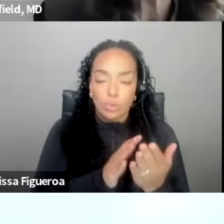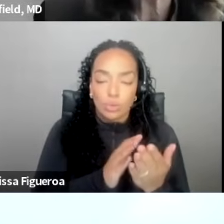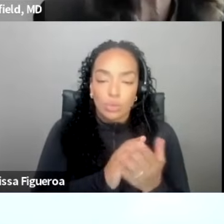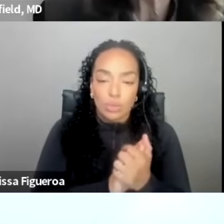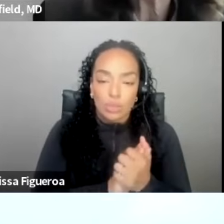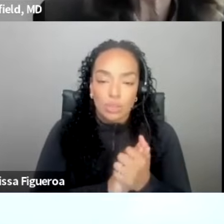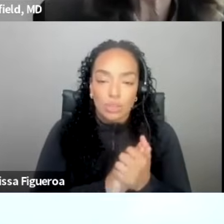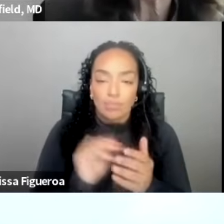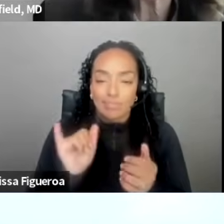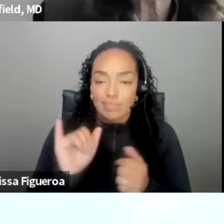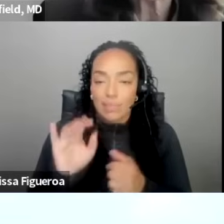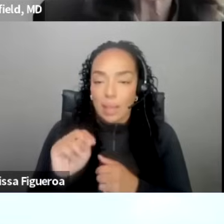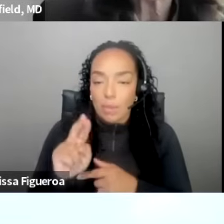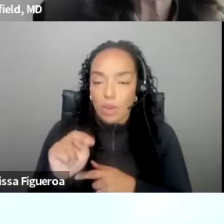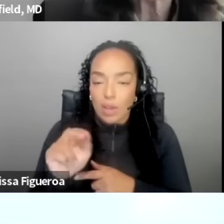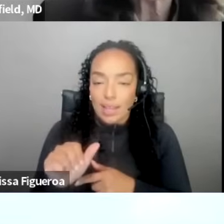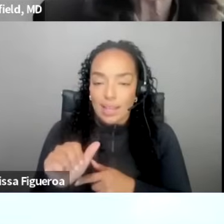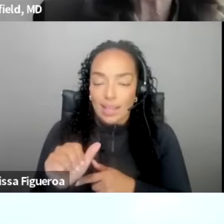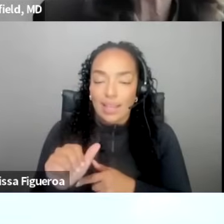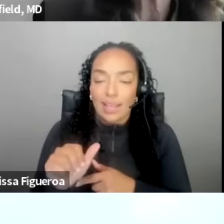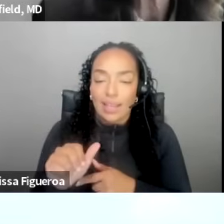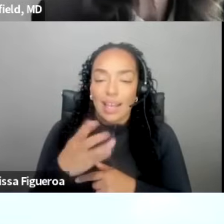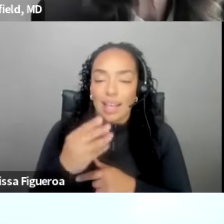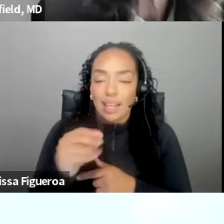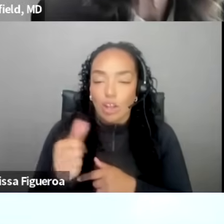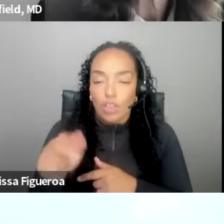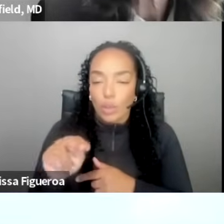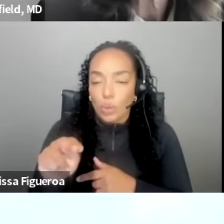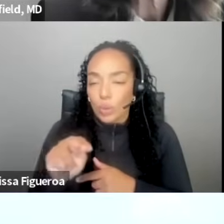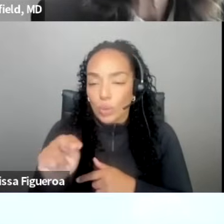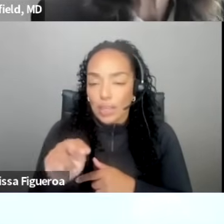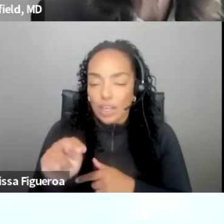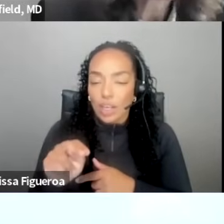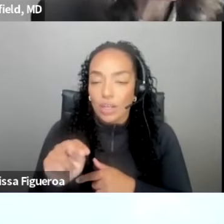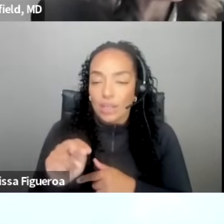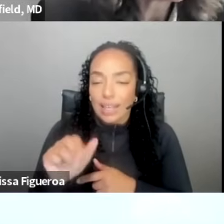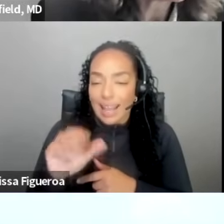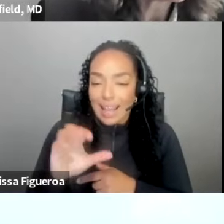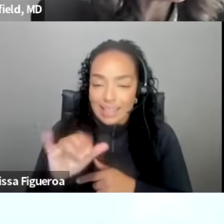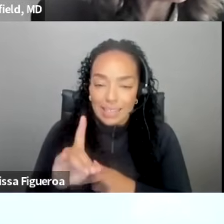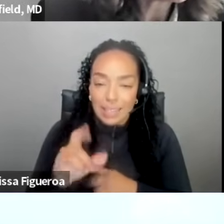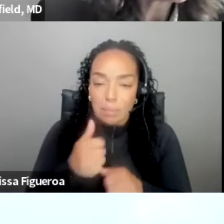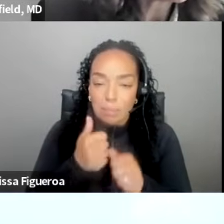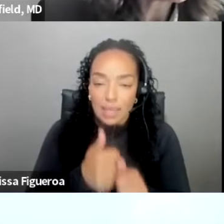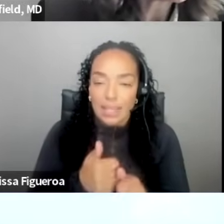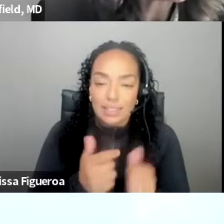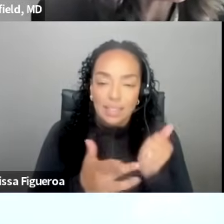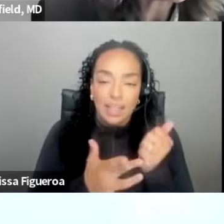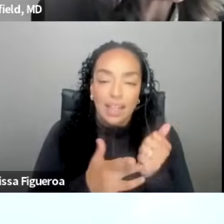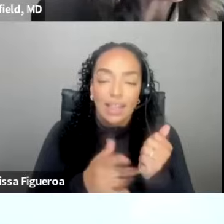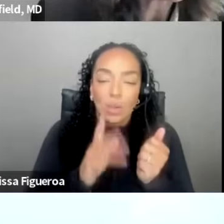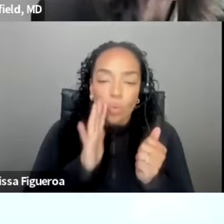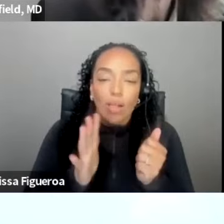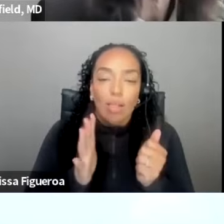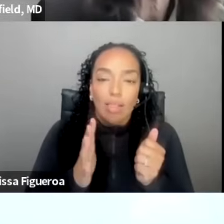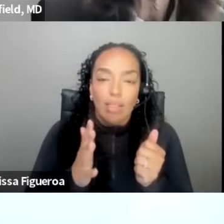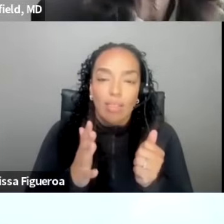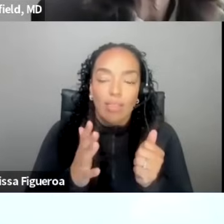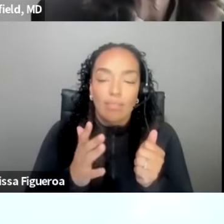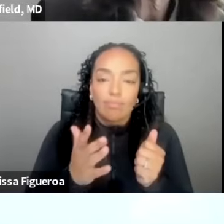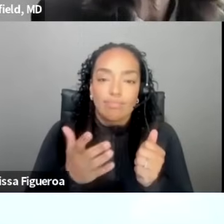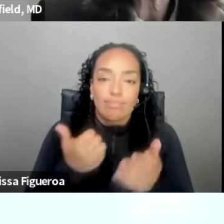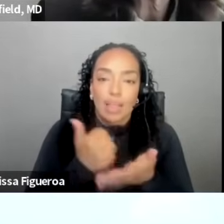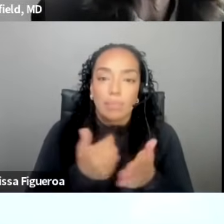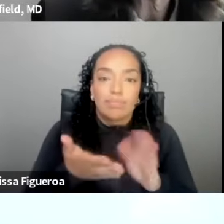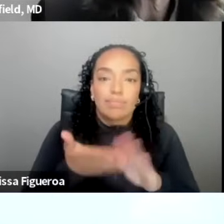as mRNA and other nucleic acid-based technologies that really would facilitate rapid updating and rapid application